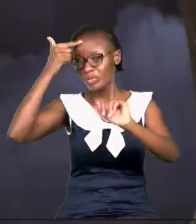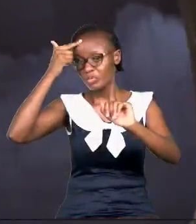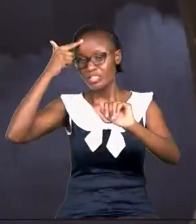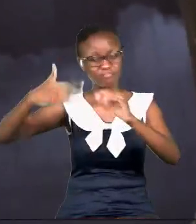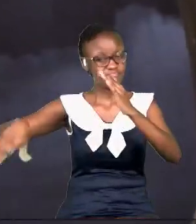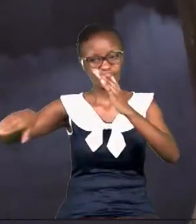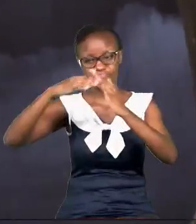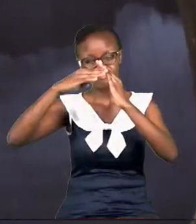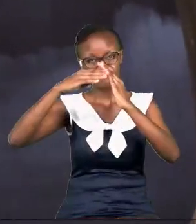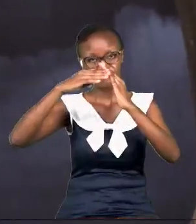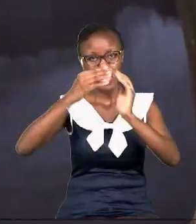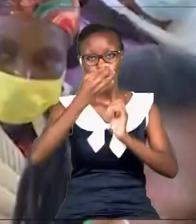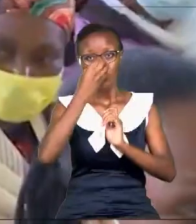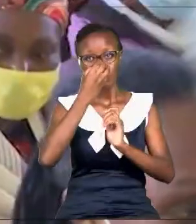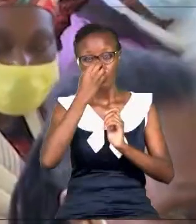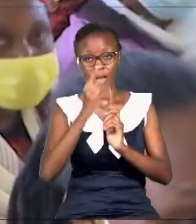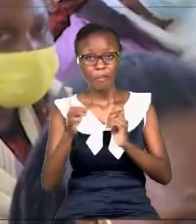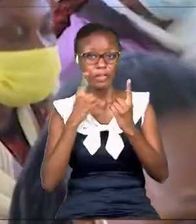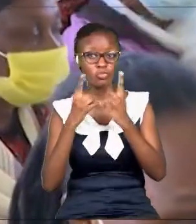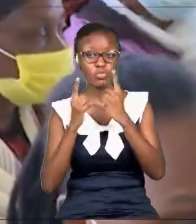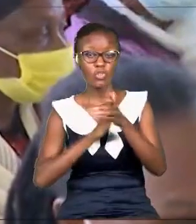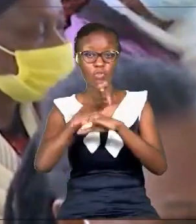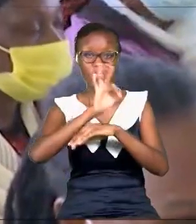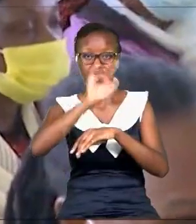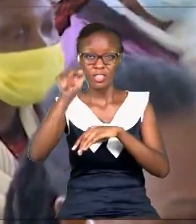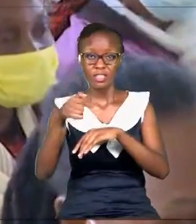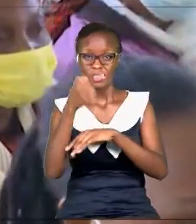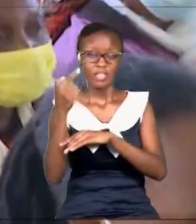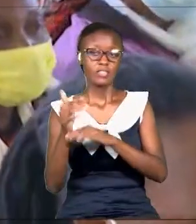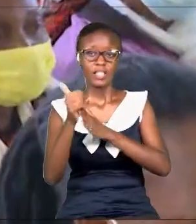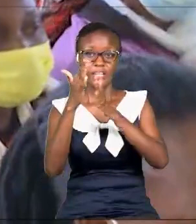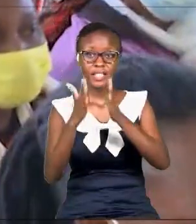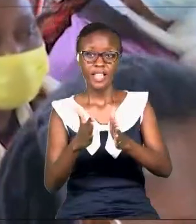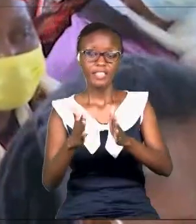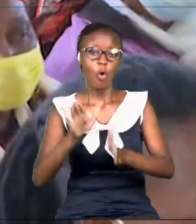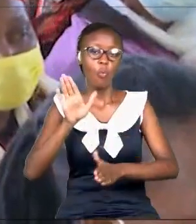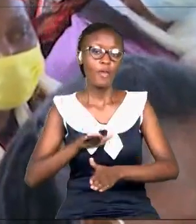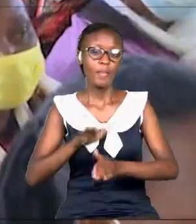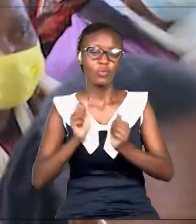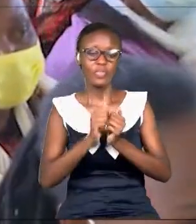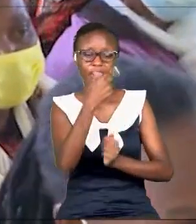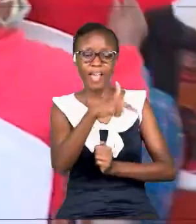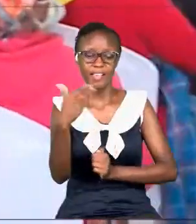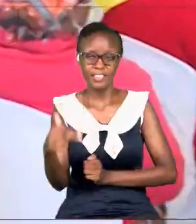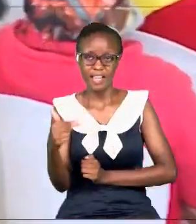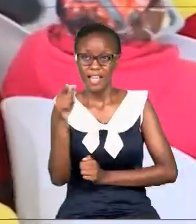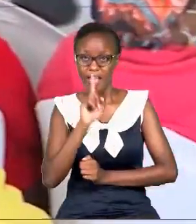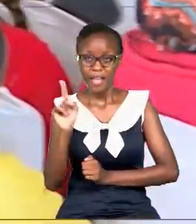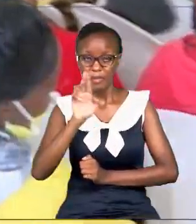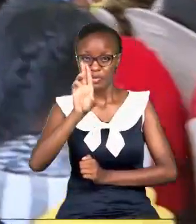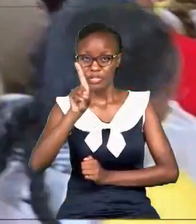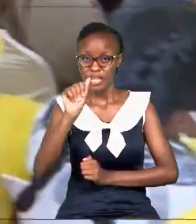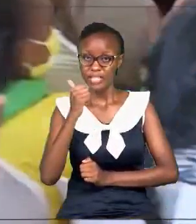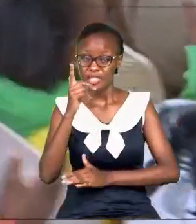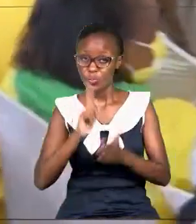deputy. The DP was speaking to over 3,000 members of the Wamama na Hustler in what the United Democratic Alliance,